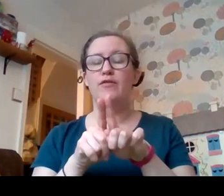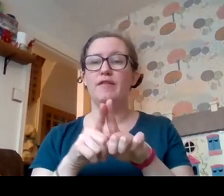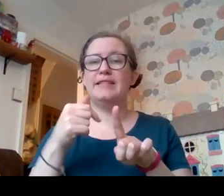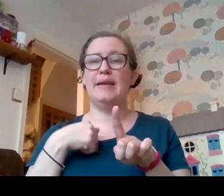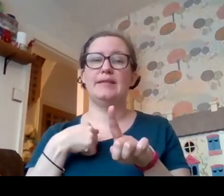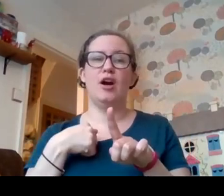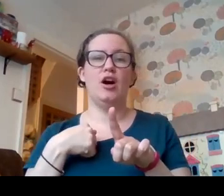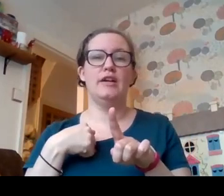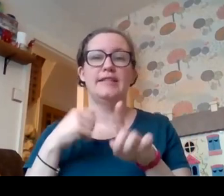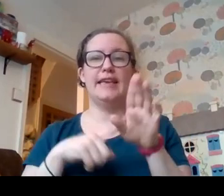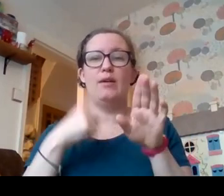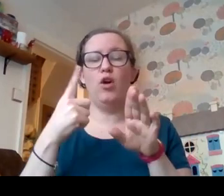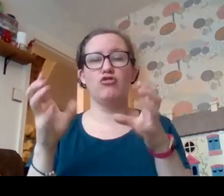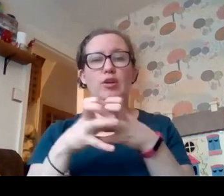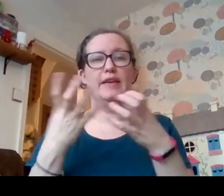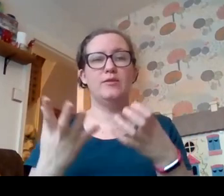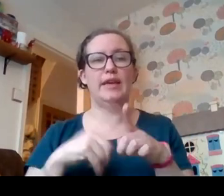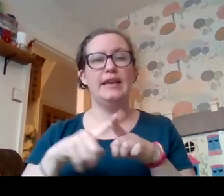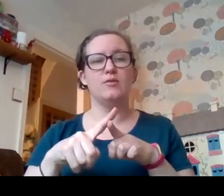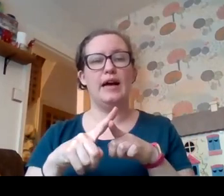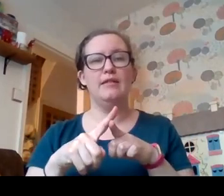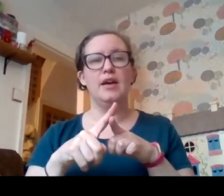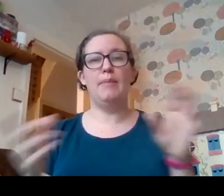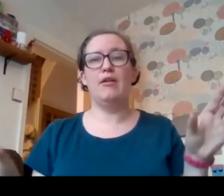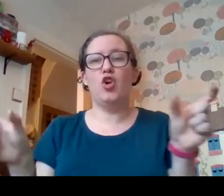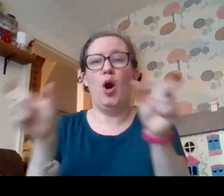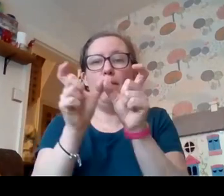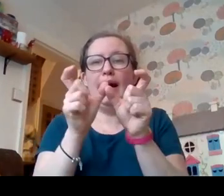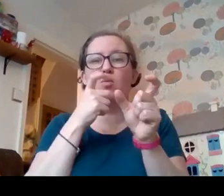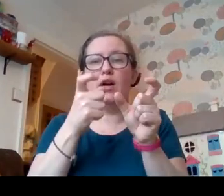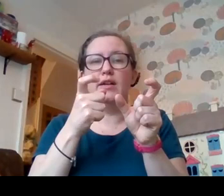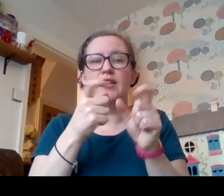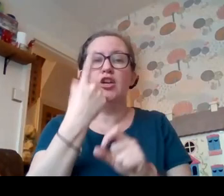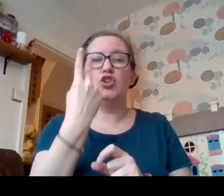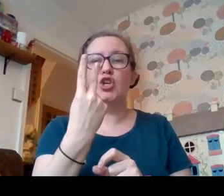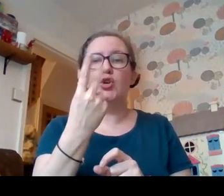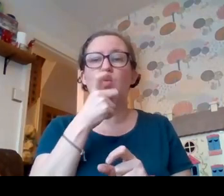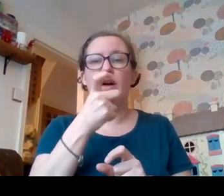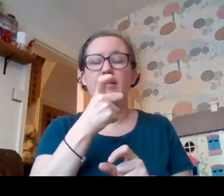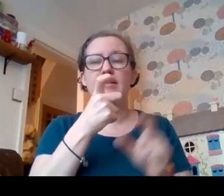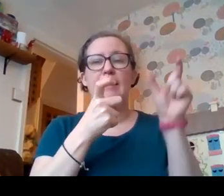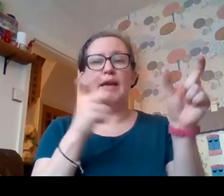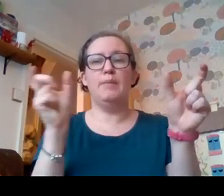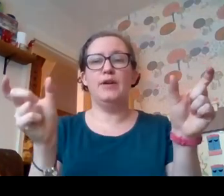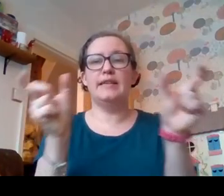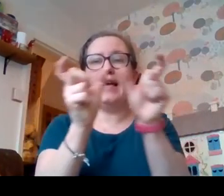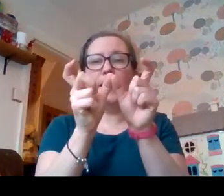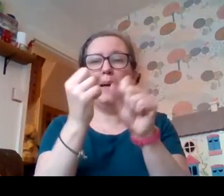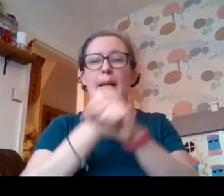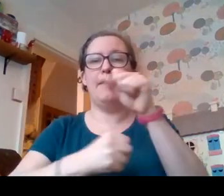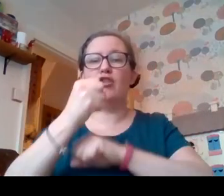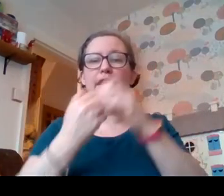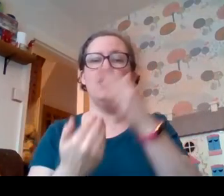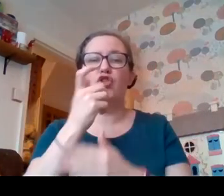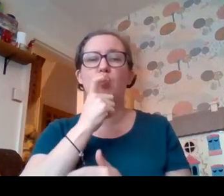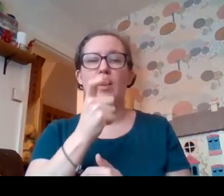Also, you've got the same as the Year 1 group this week as well, about compound words, 2 words that you put together